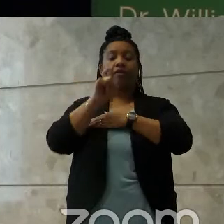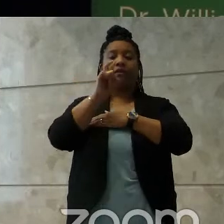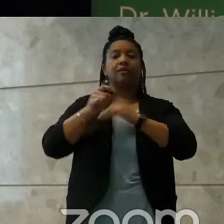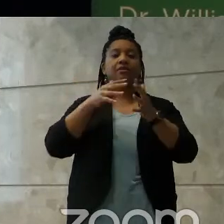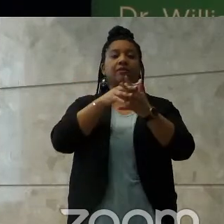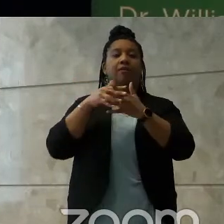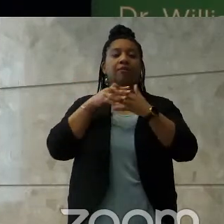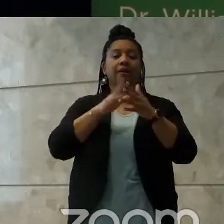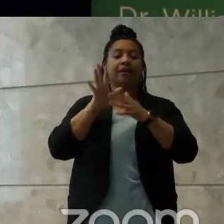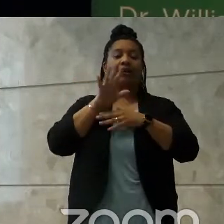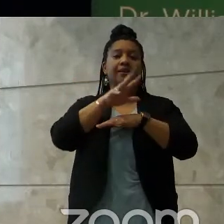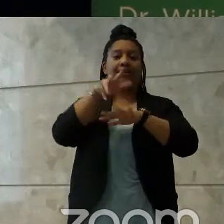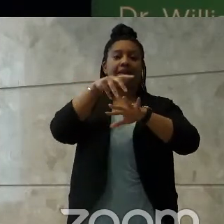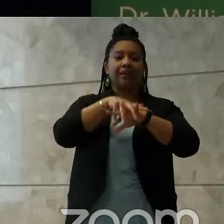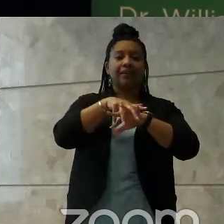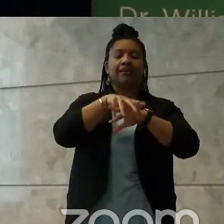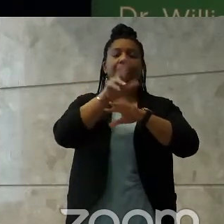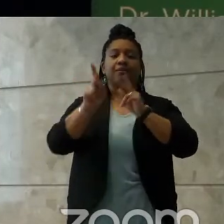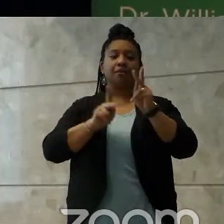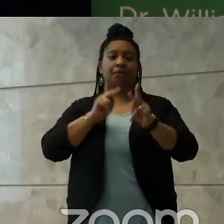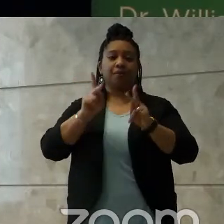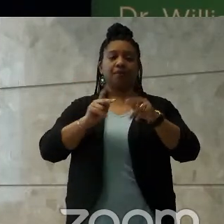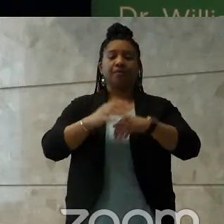Indian and indigenous peoples.